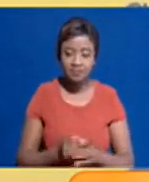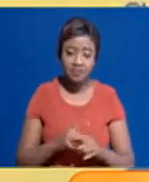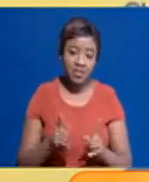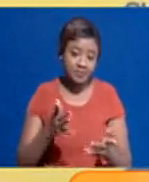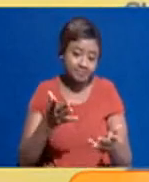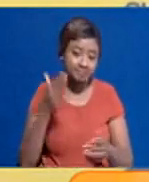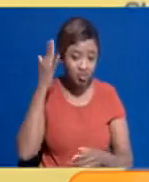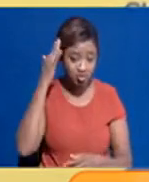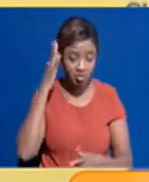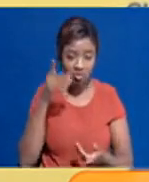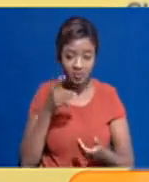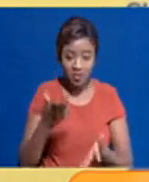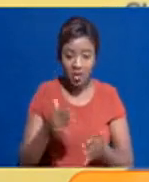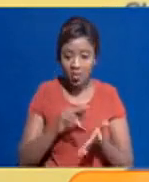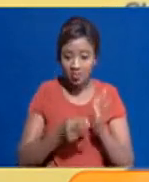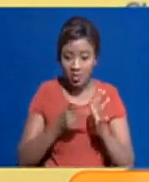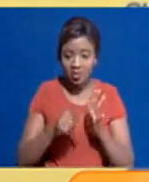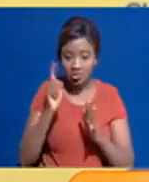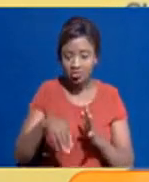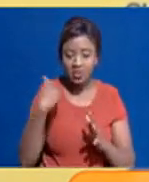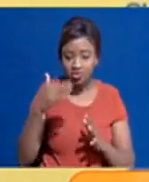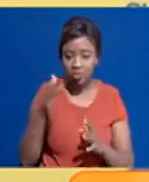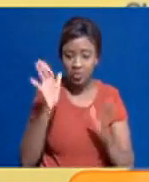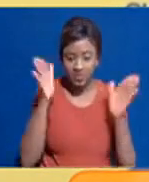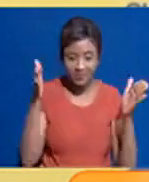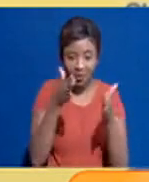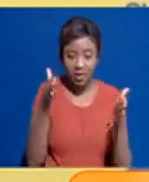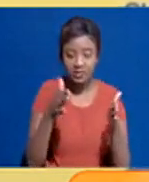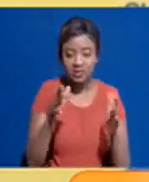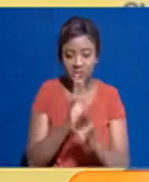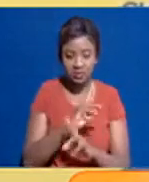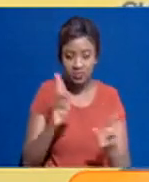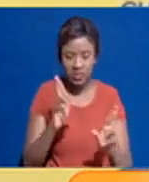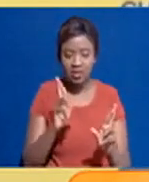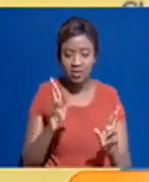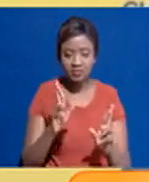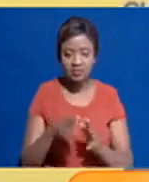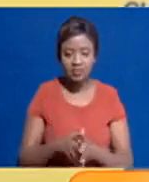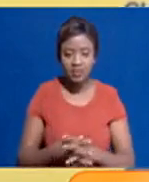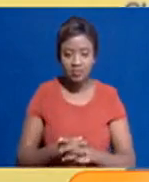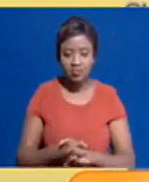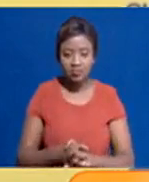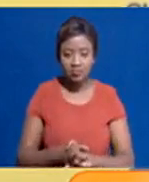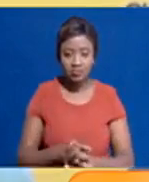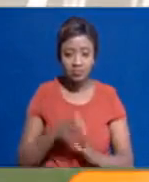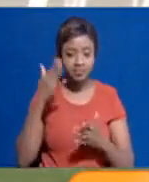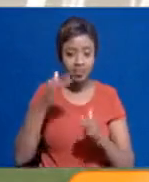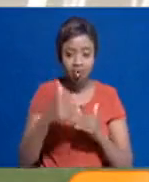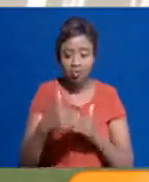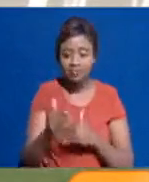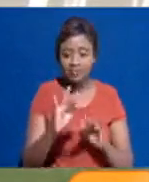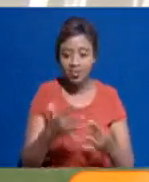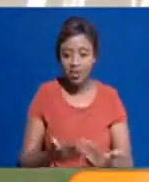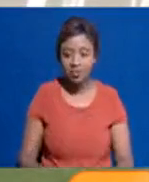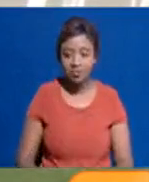know, it means that you always need to be focused 200% because with those long balls you never know what can happen.